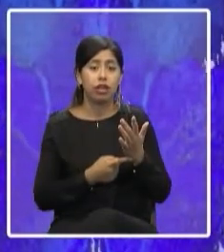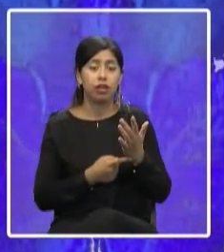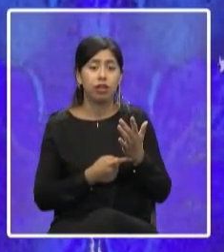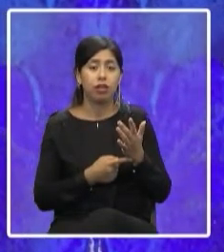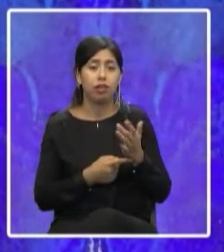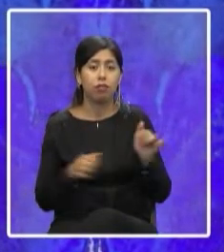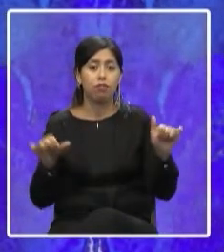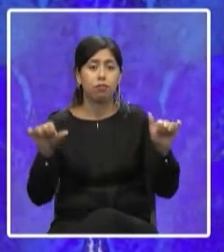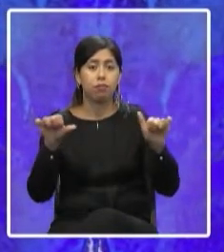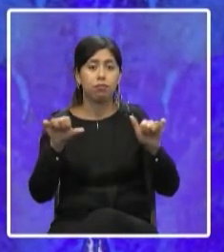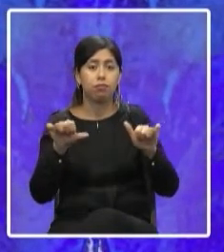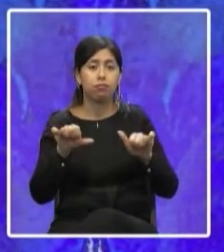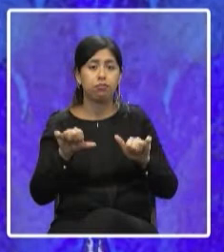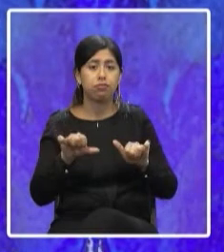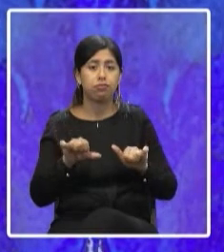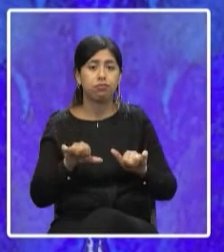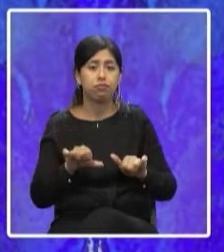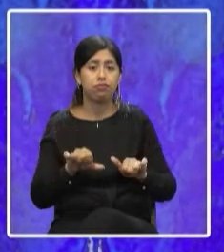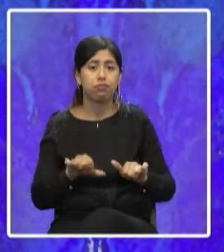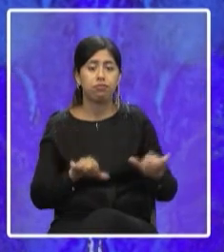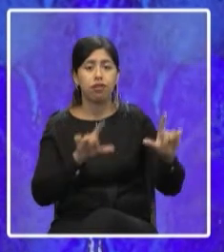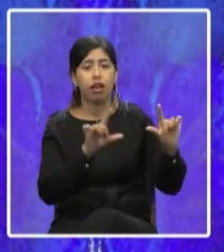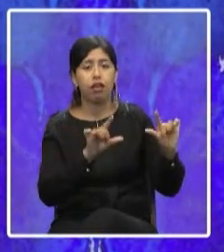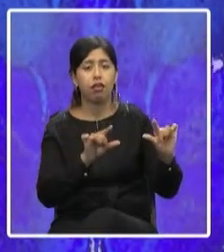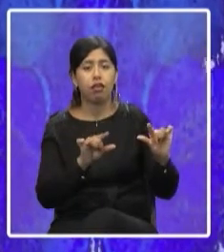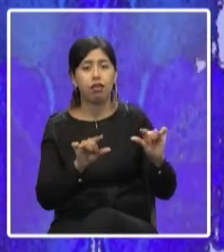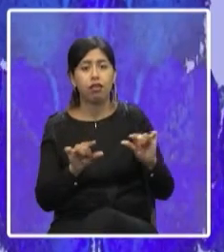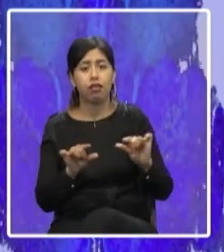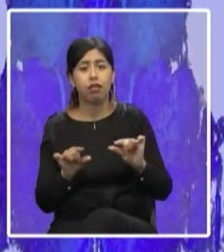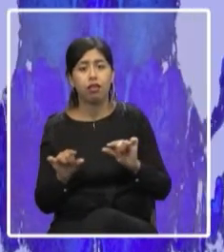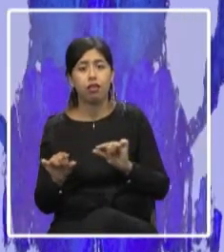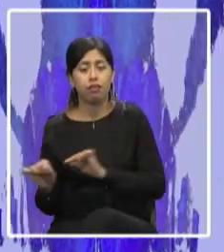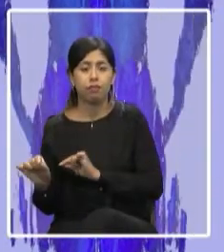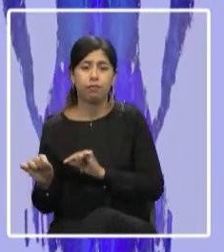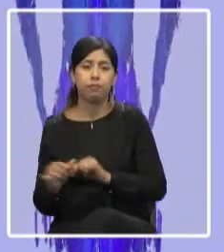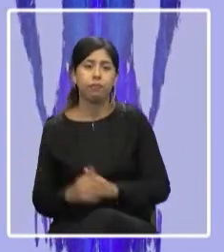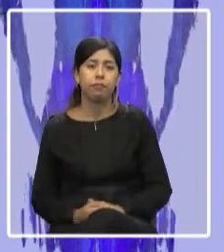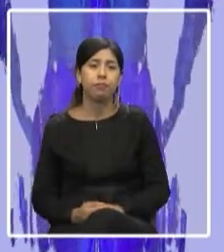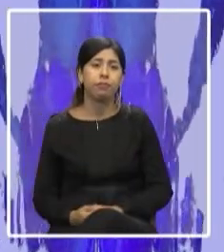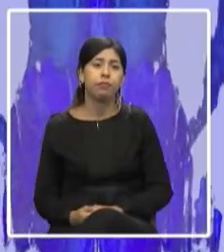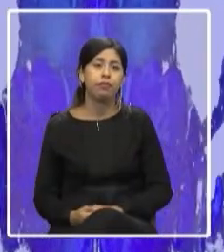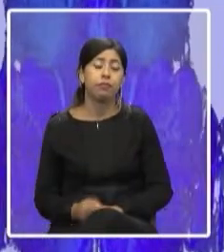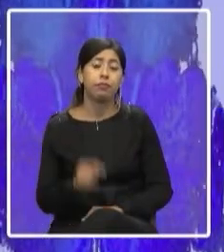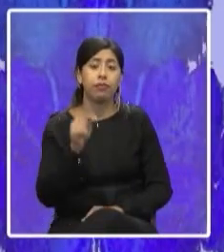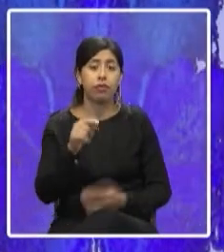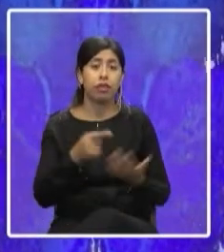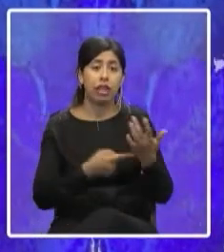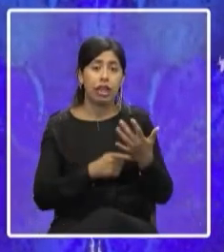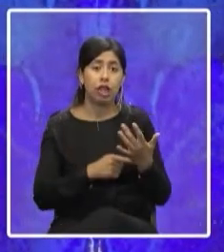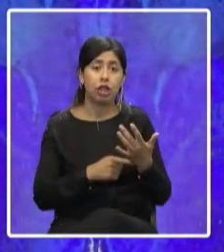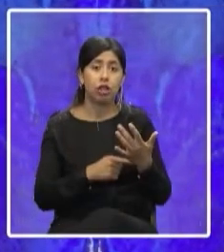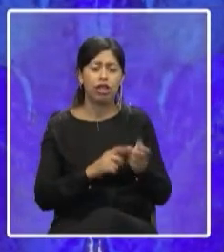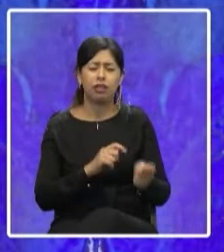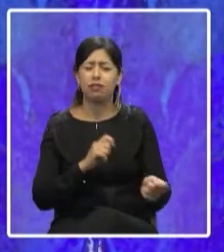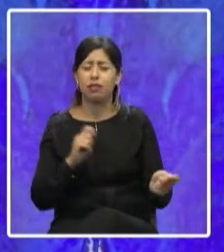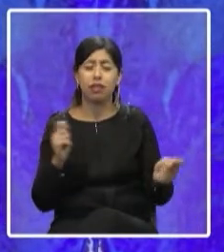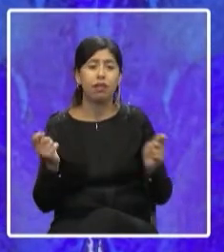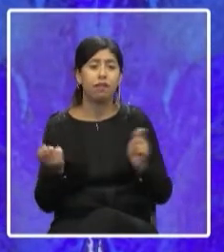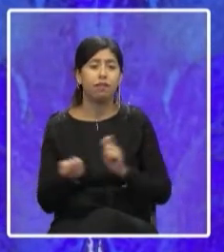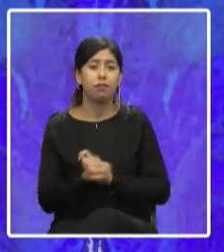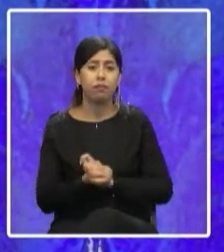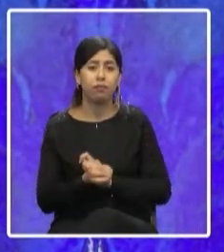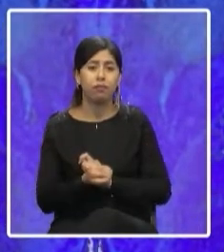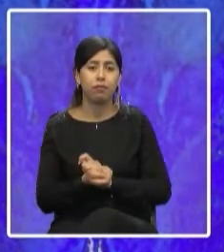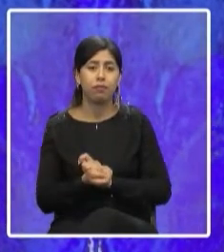there: momentous and gradually. These are hugely transformative technologies. I'm sure you're aware, autonomous vehicles got a lot of